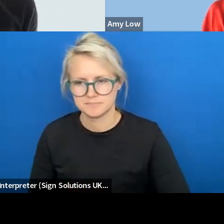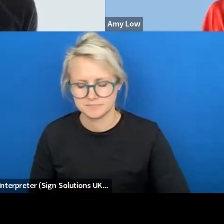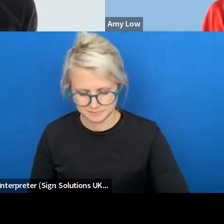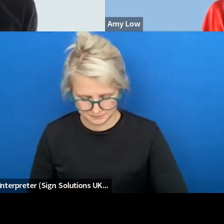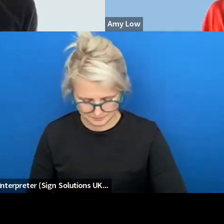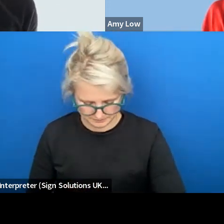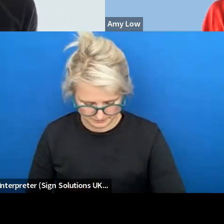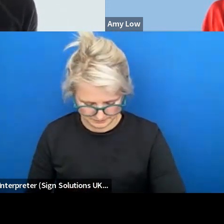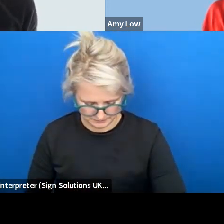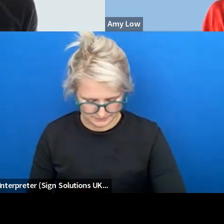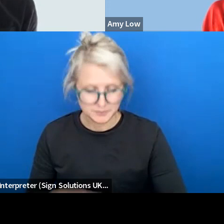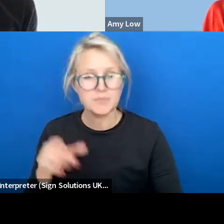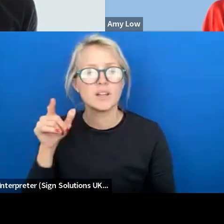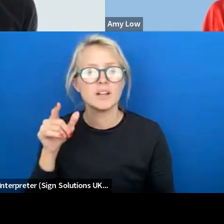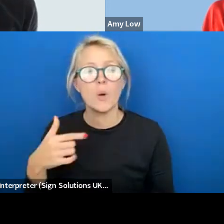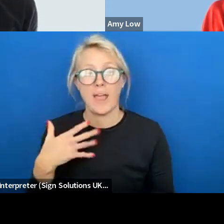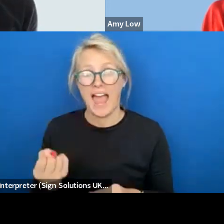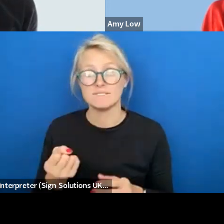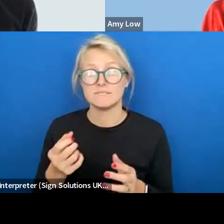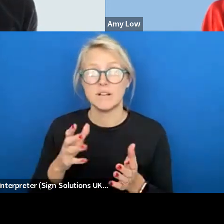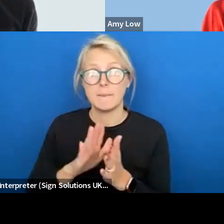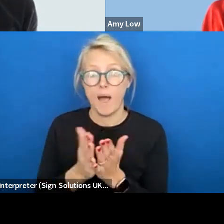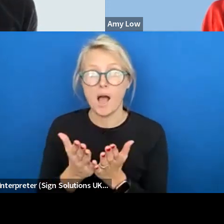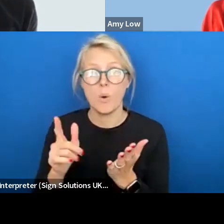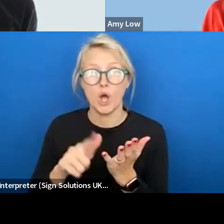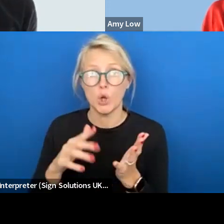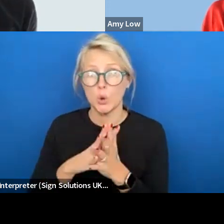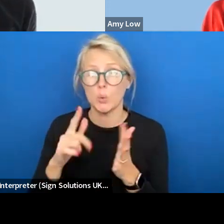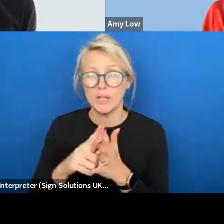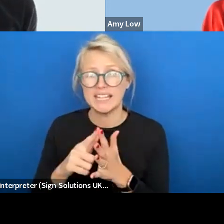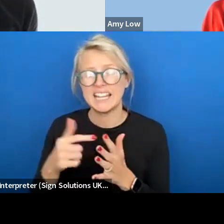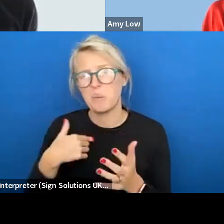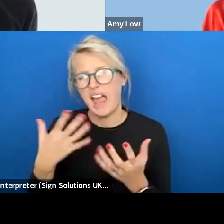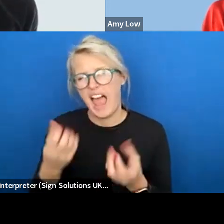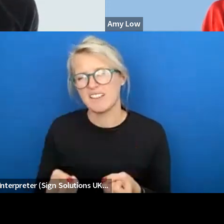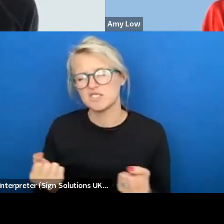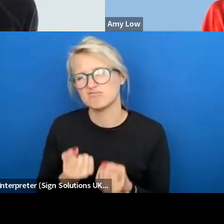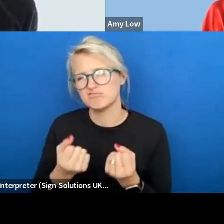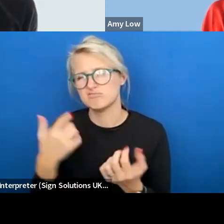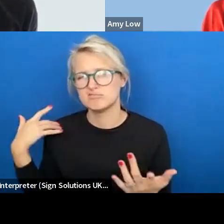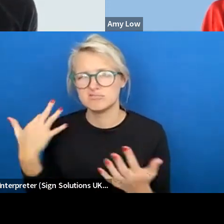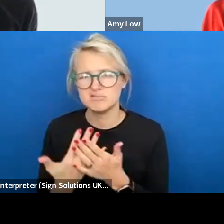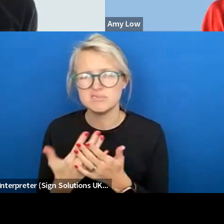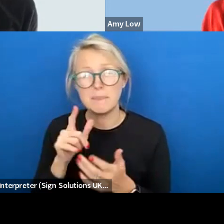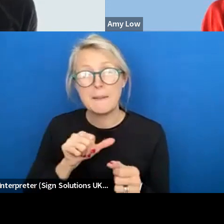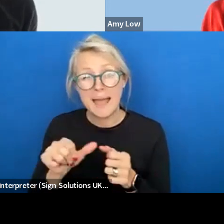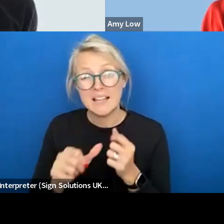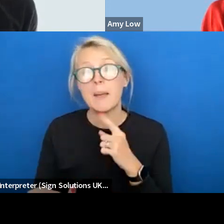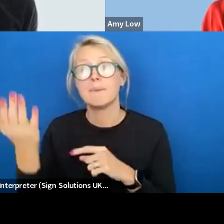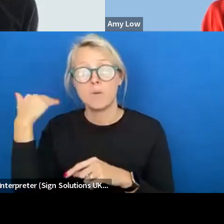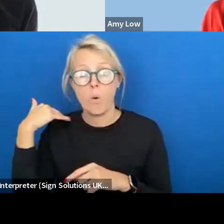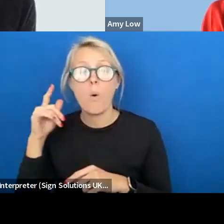Yeah, we have passports at UE, and kind of with Adam here, so it's better than it was